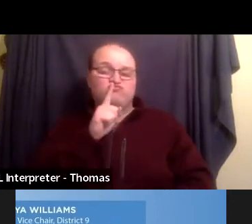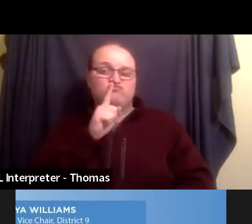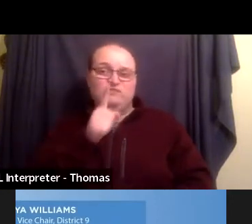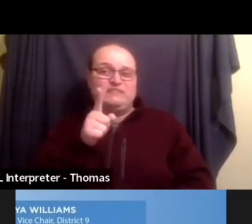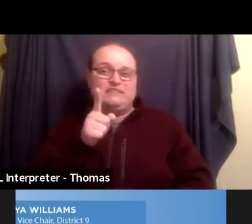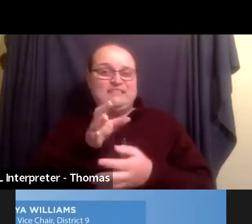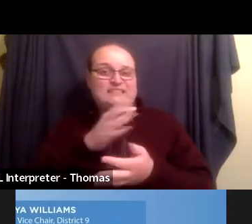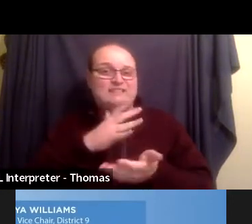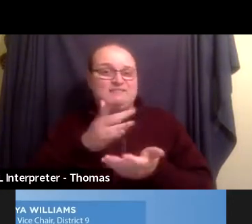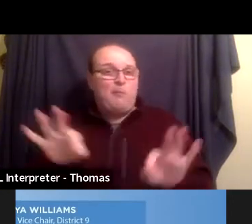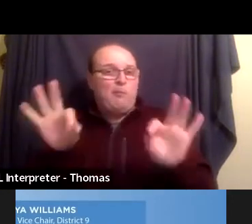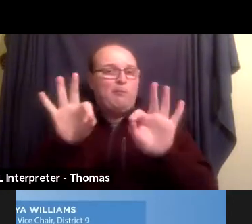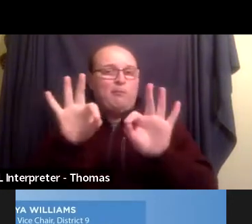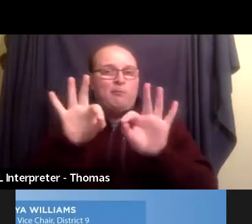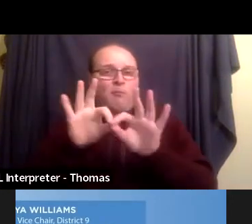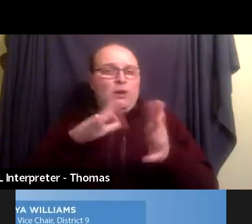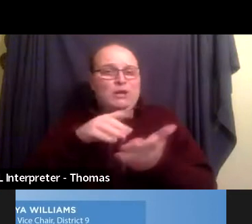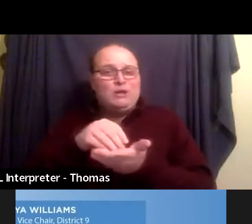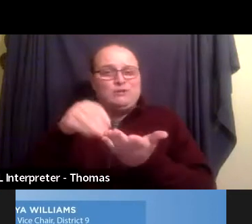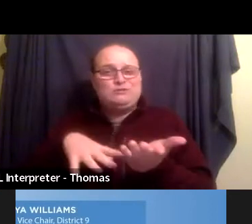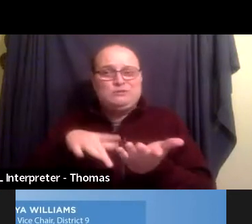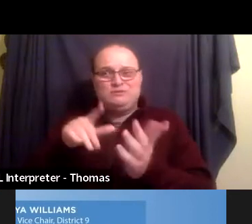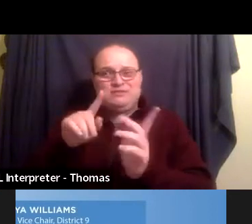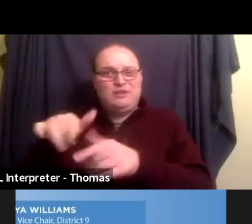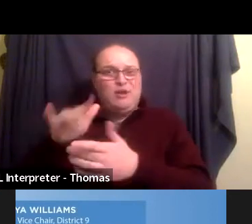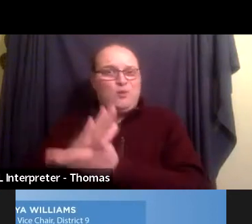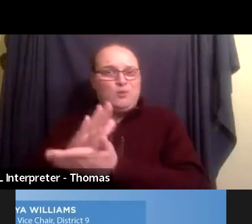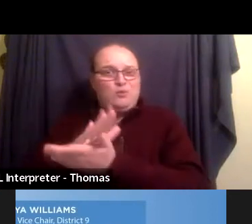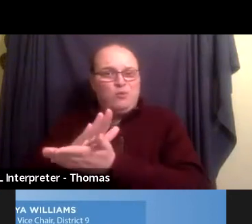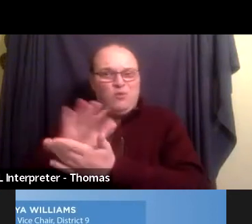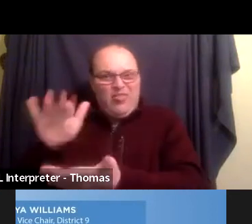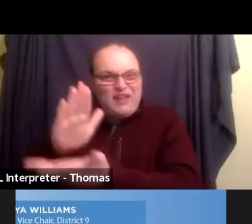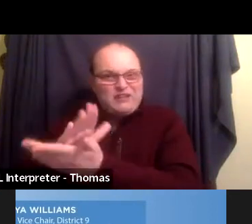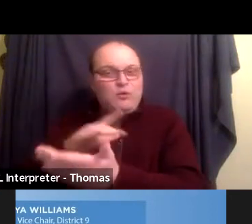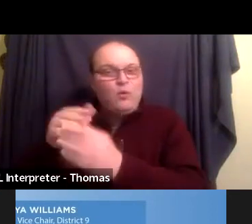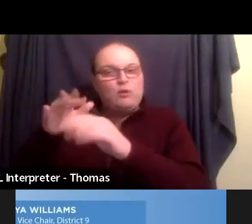students are in a school that is supported by their community.